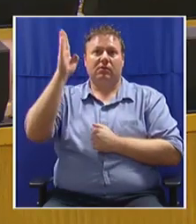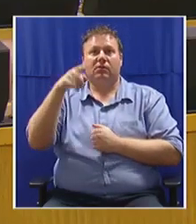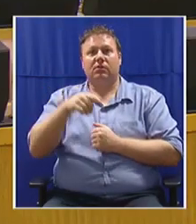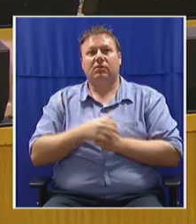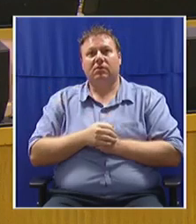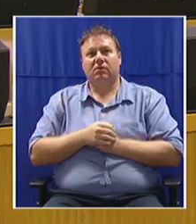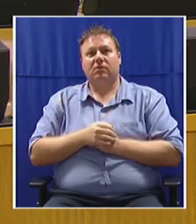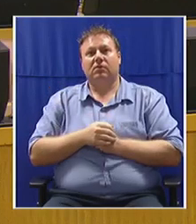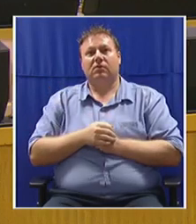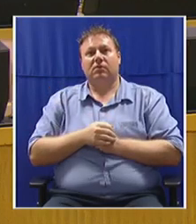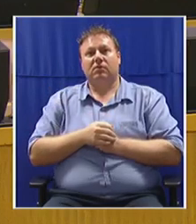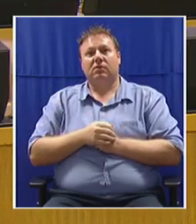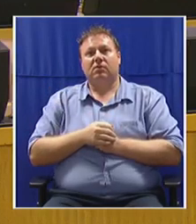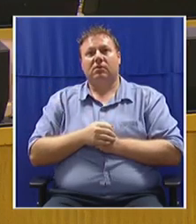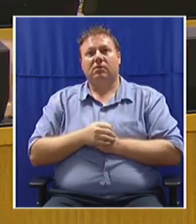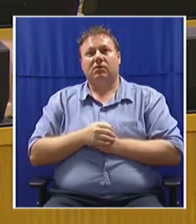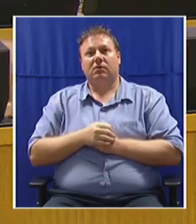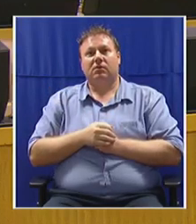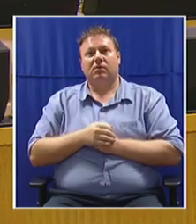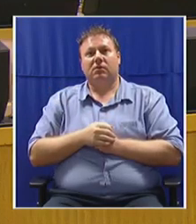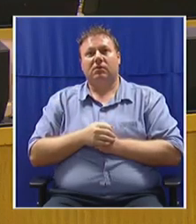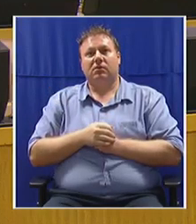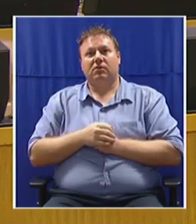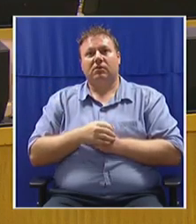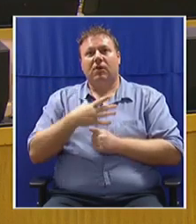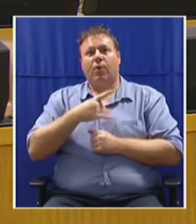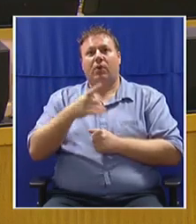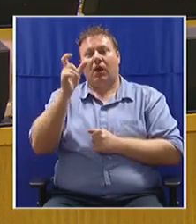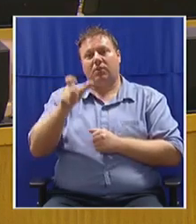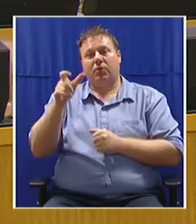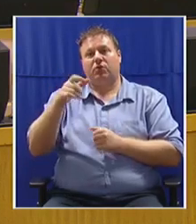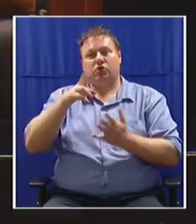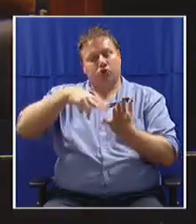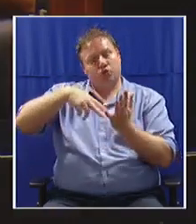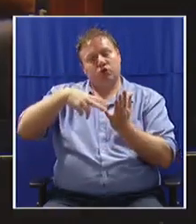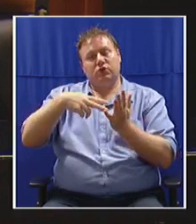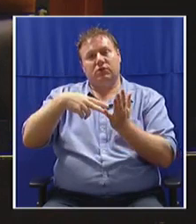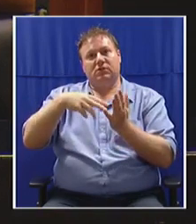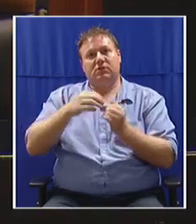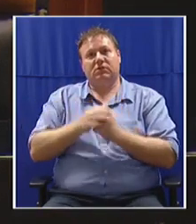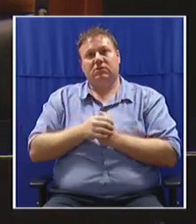Whip to read the resolution as printed on the order paper for the records. But you've corrected that.